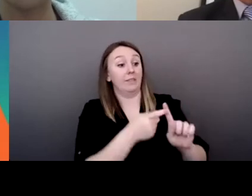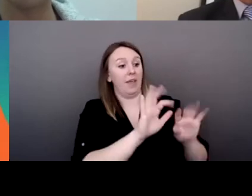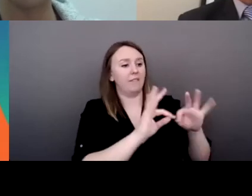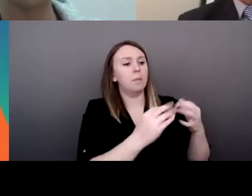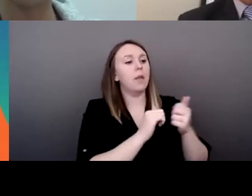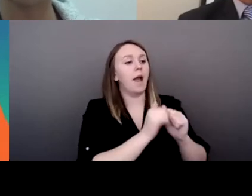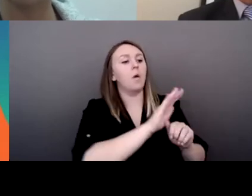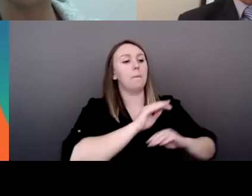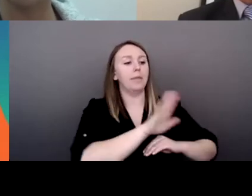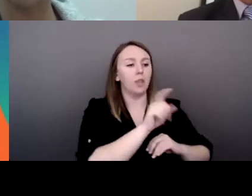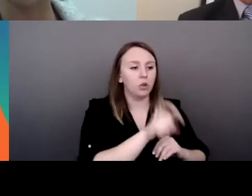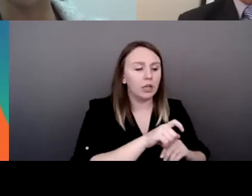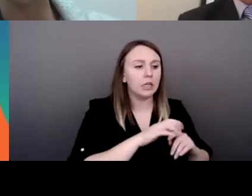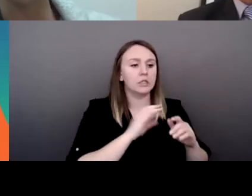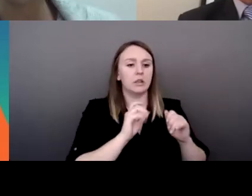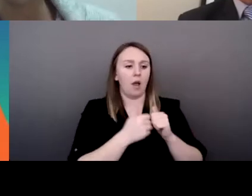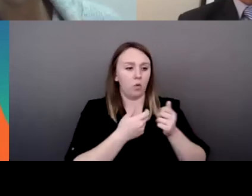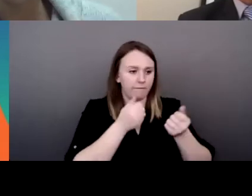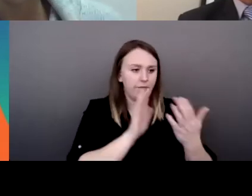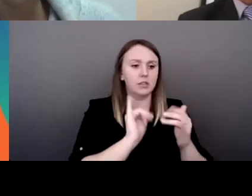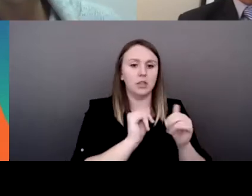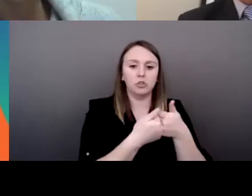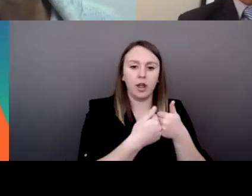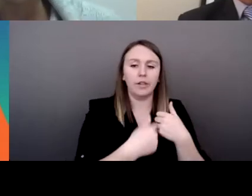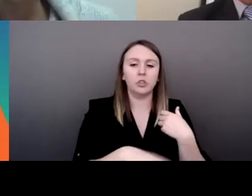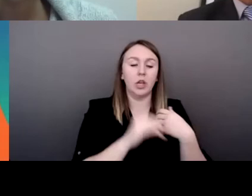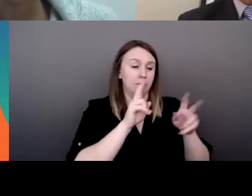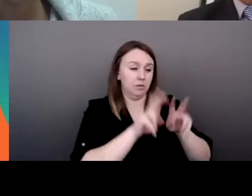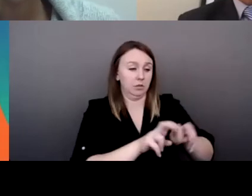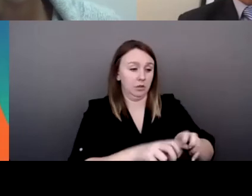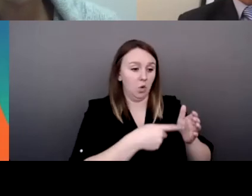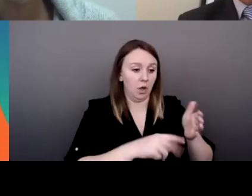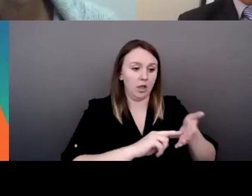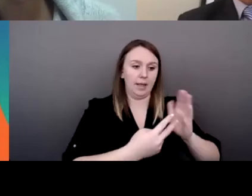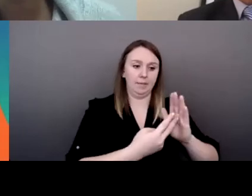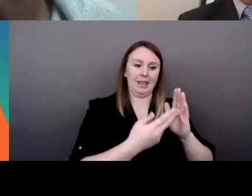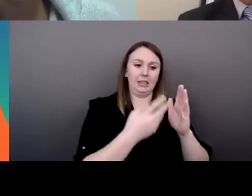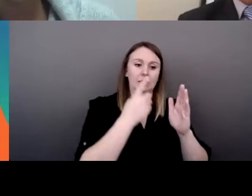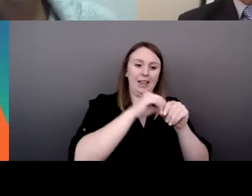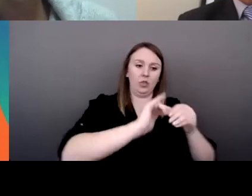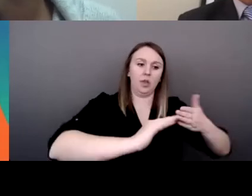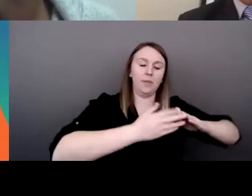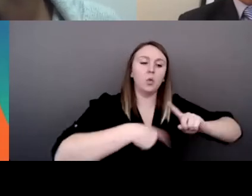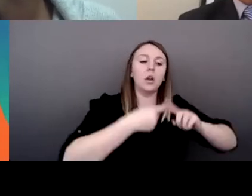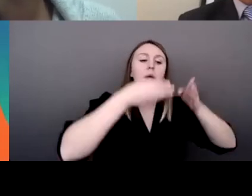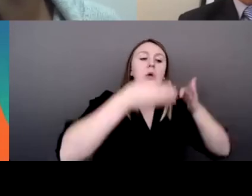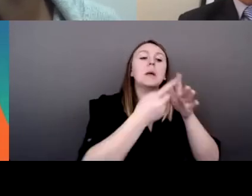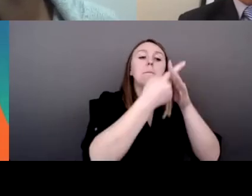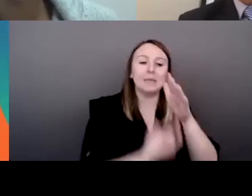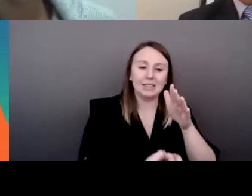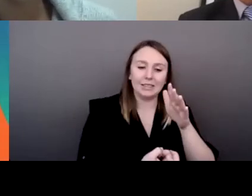know, digging into like what our community means when somebody does go missing is a challenge